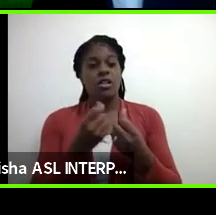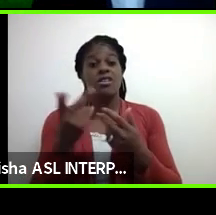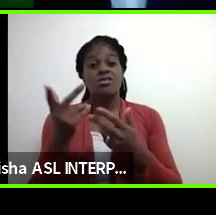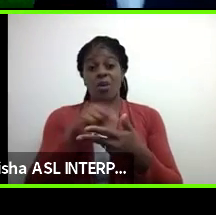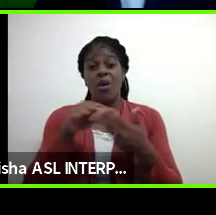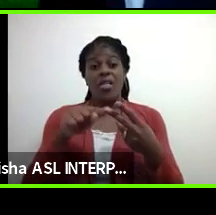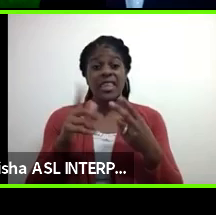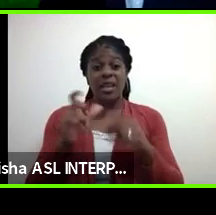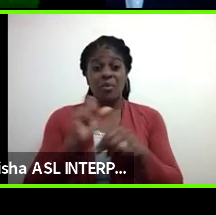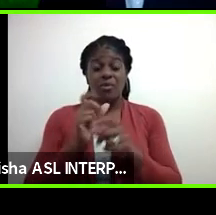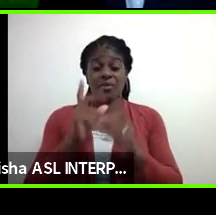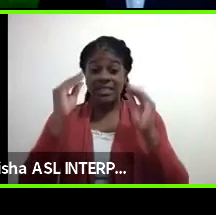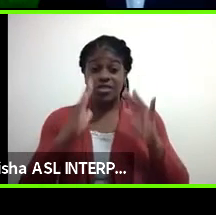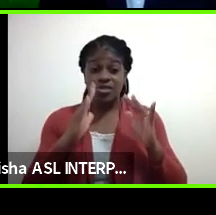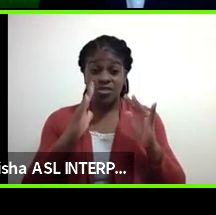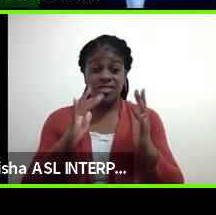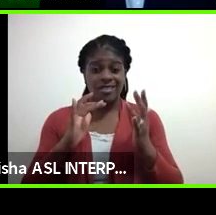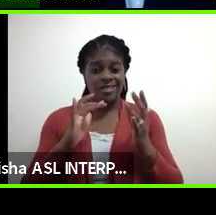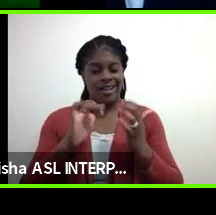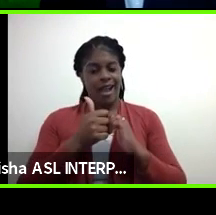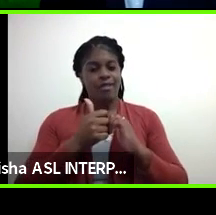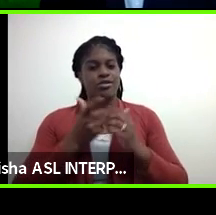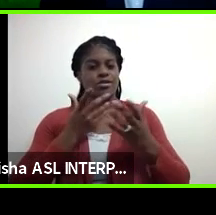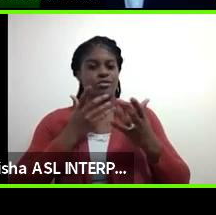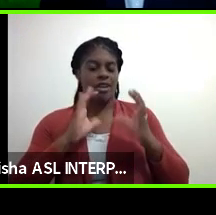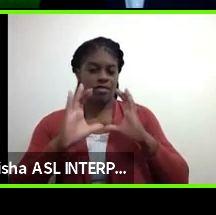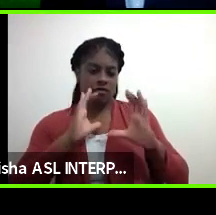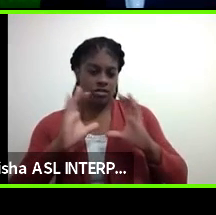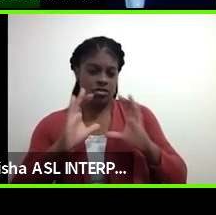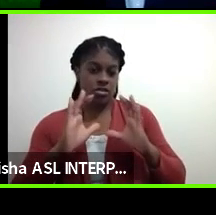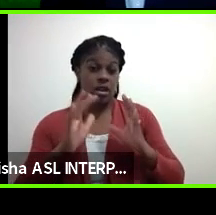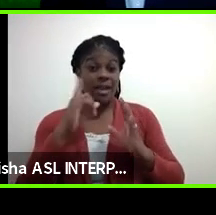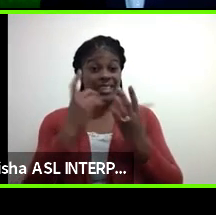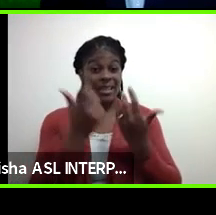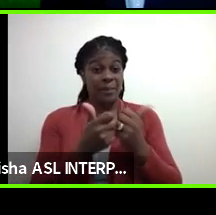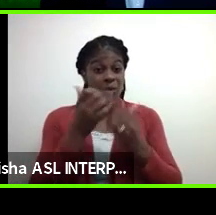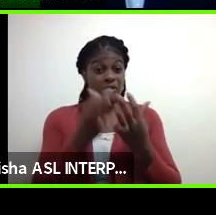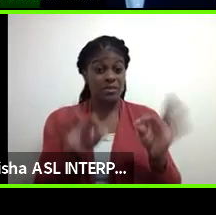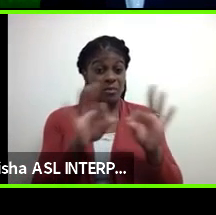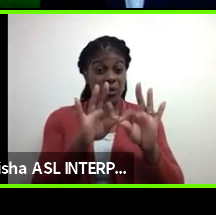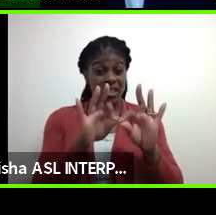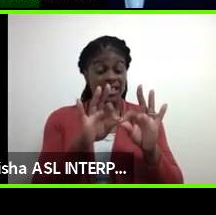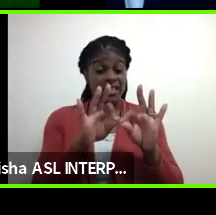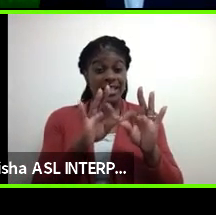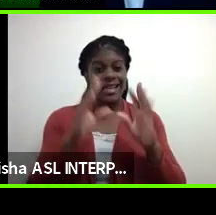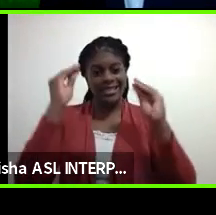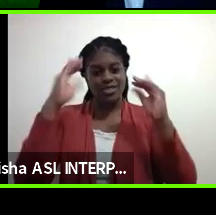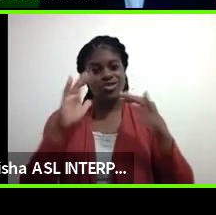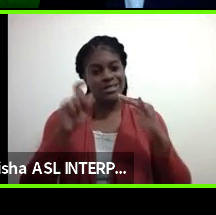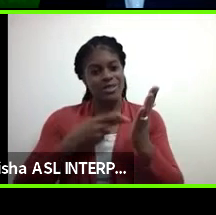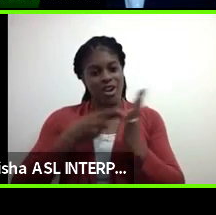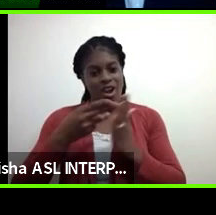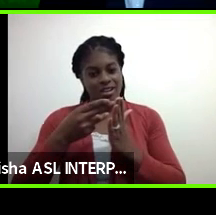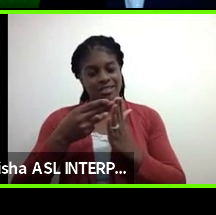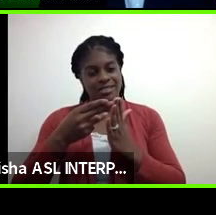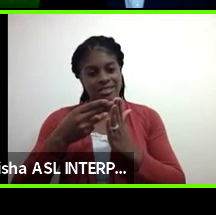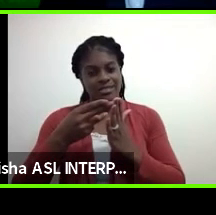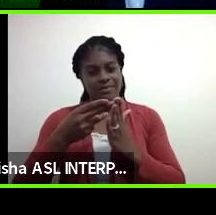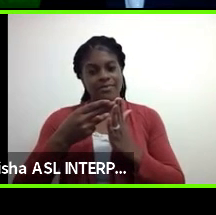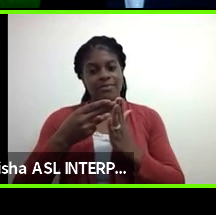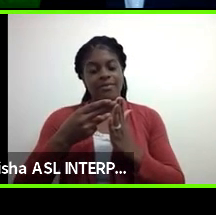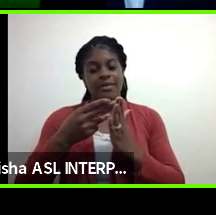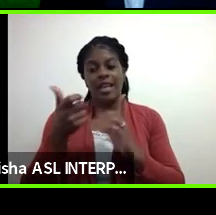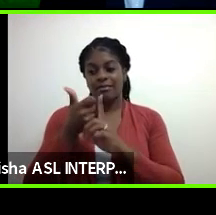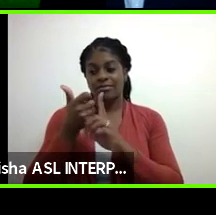those conversations. But I think the most important thing is that the teacher is being honest and the teacher is thinking about their